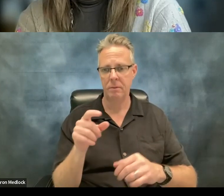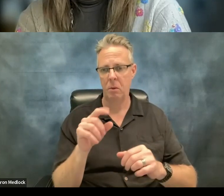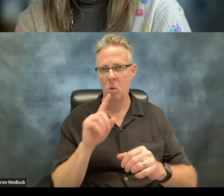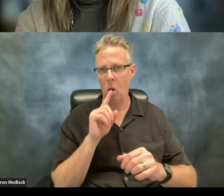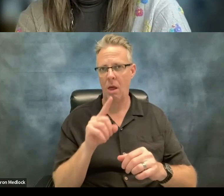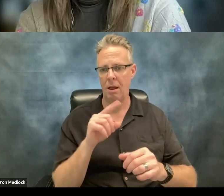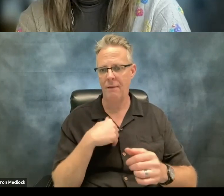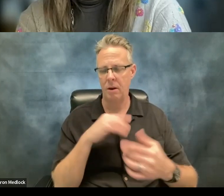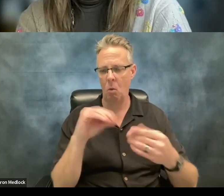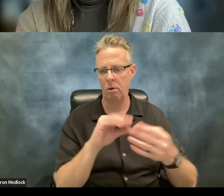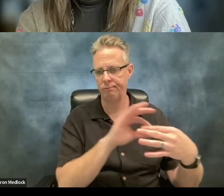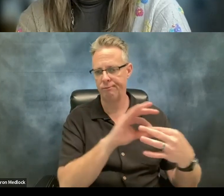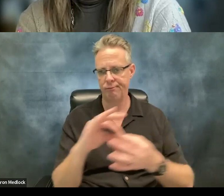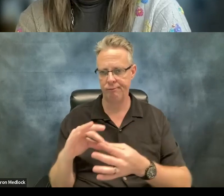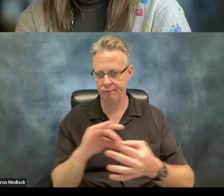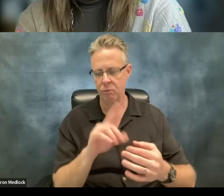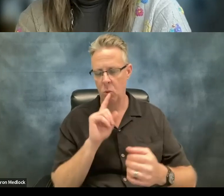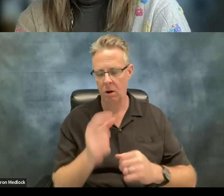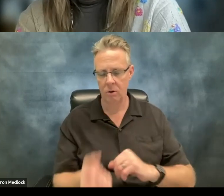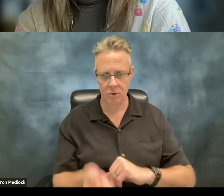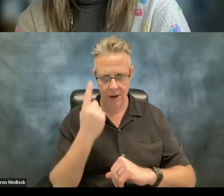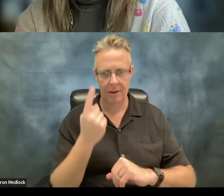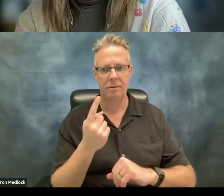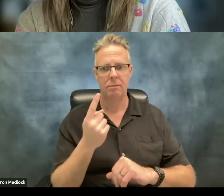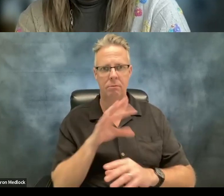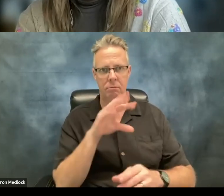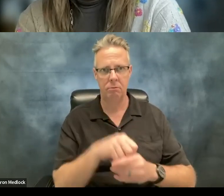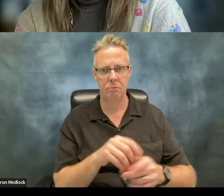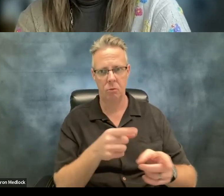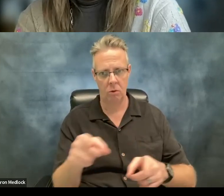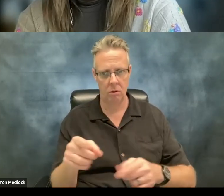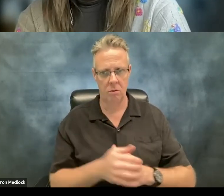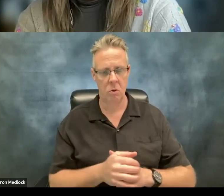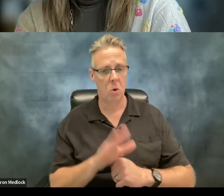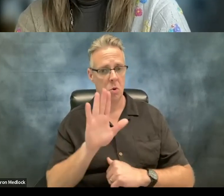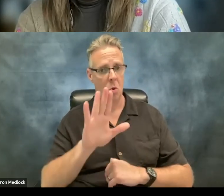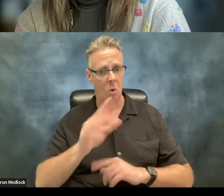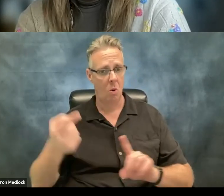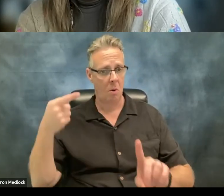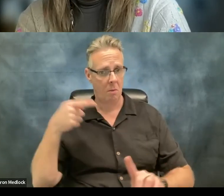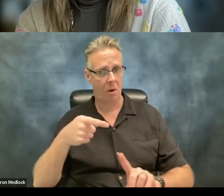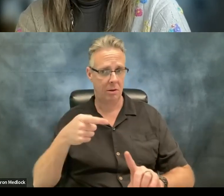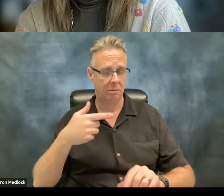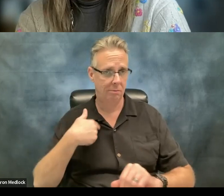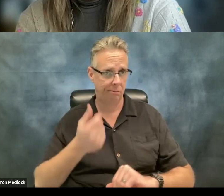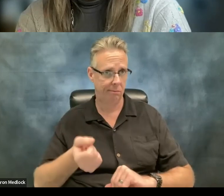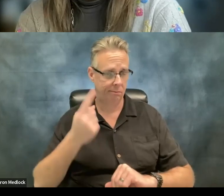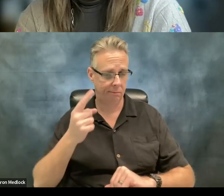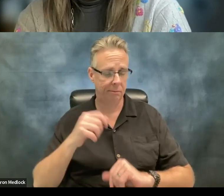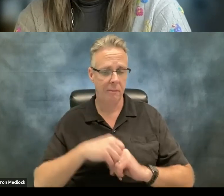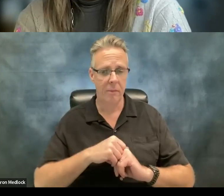a connection there to understand. But I think your point is well taken,